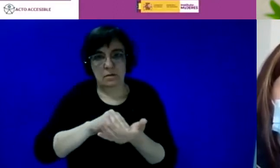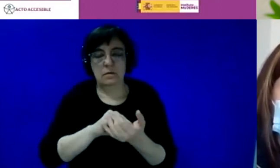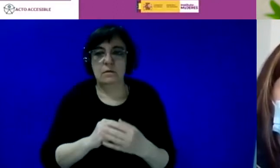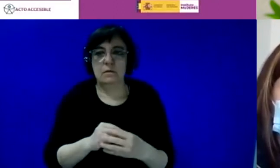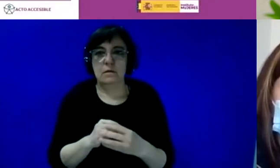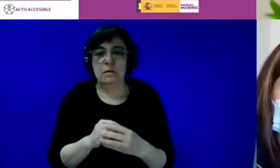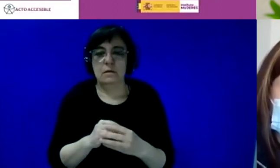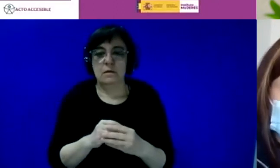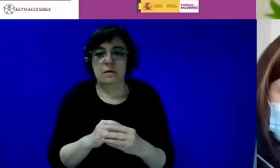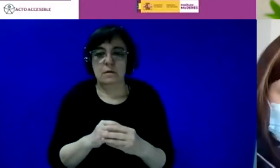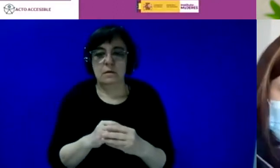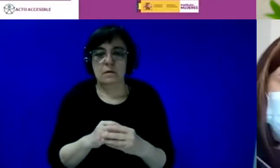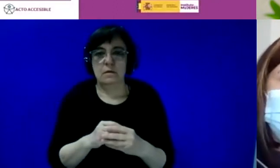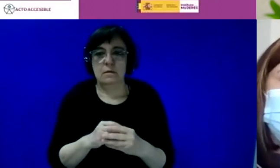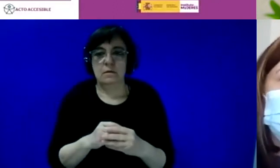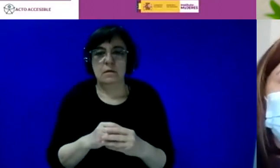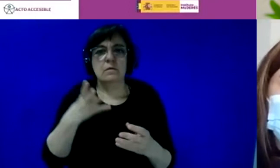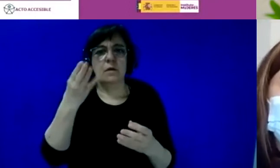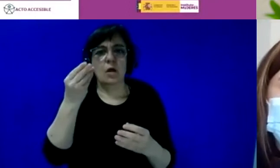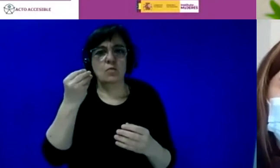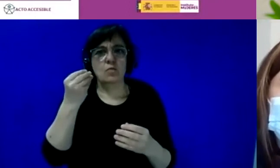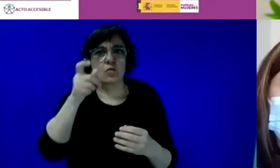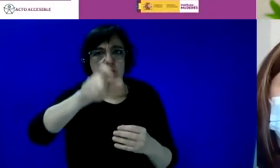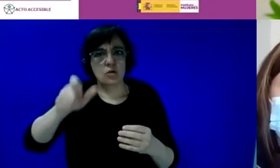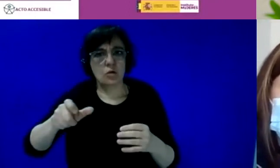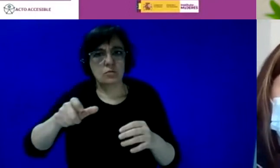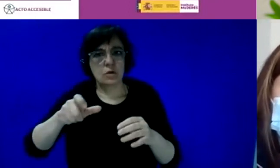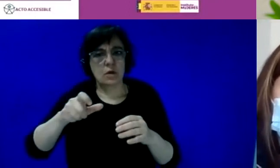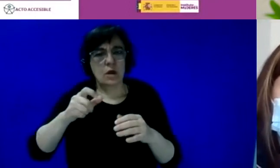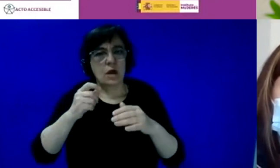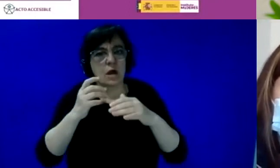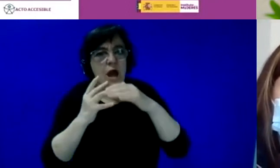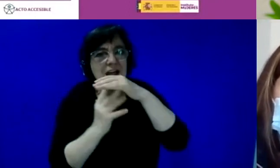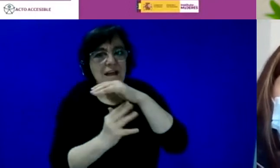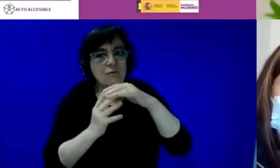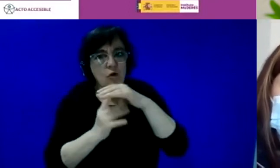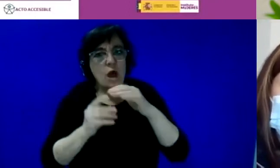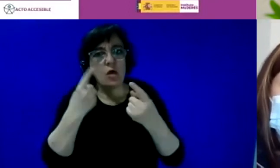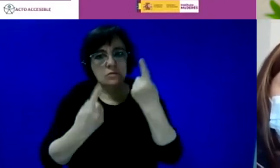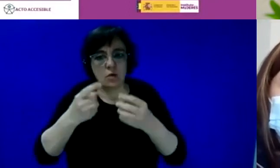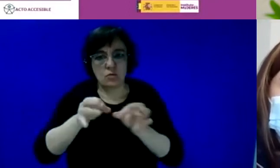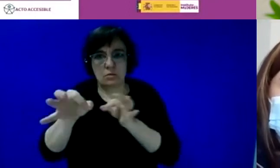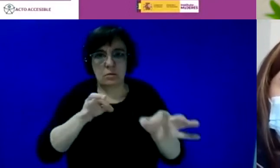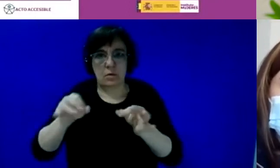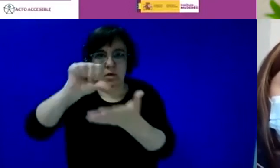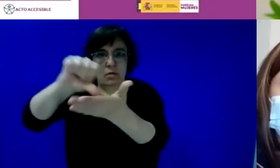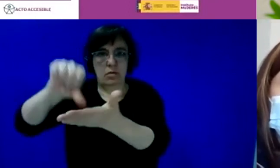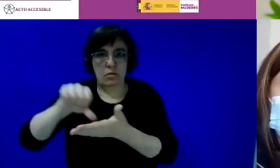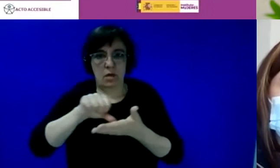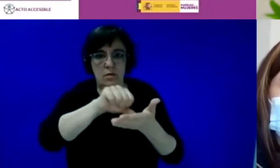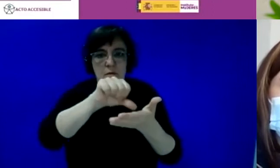these cities, and we want to create such special centers for people with disabilities where they will